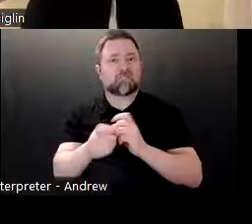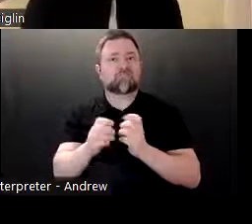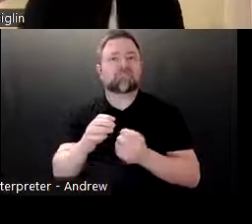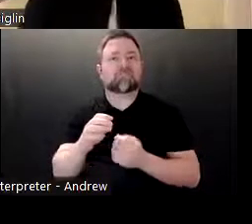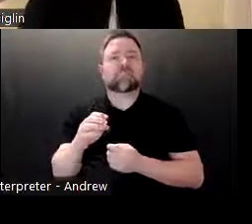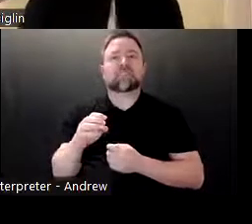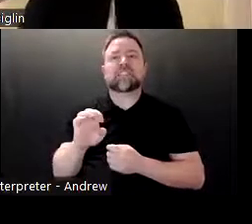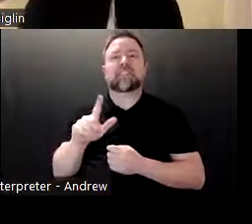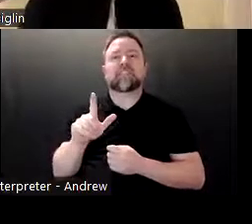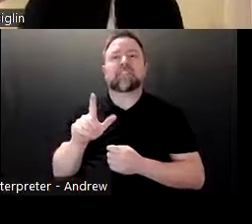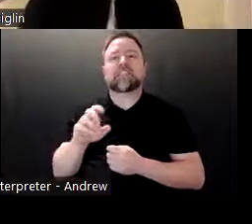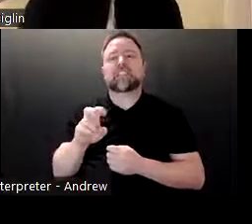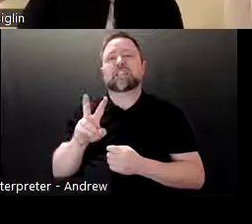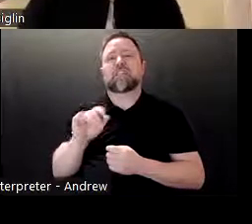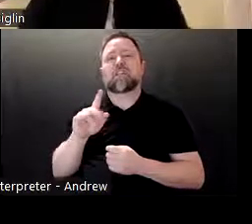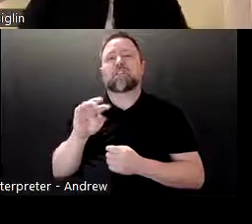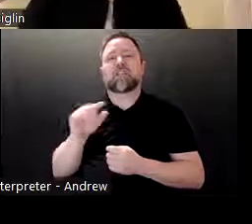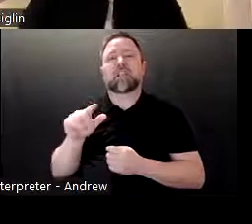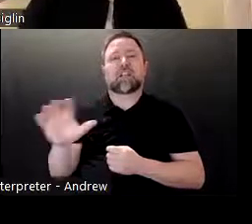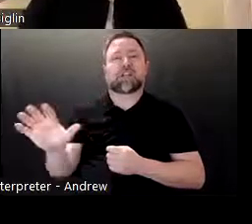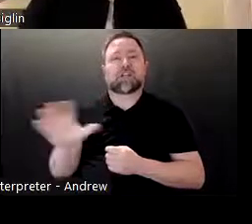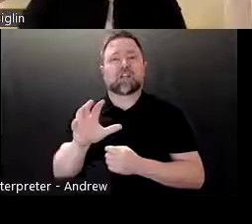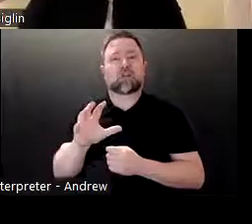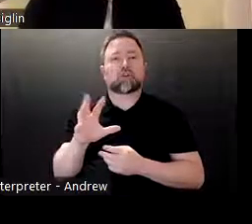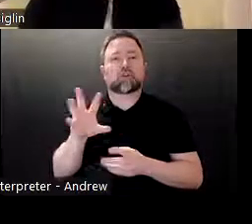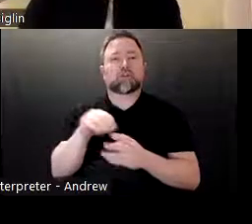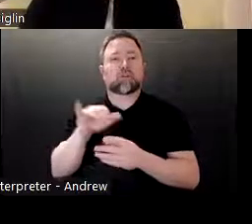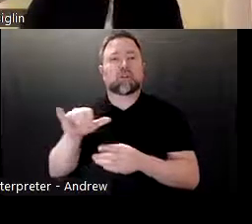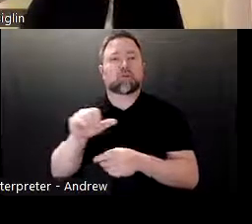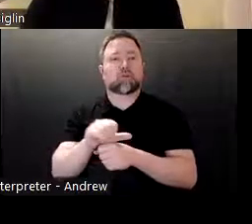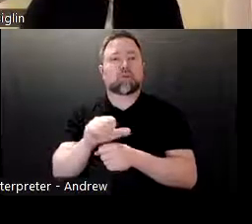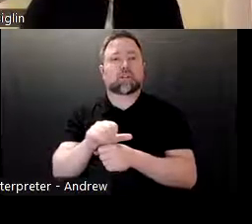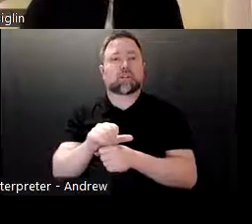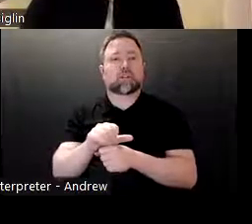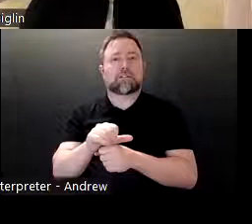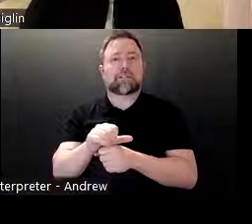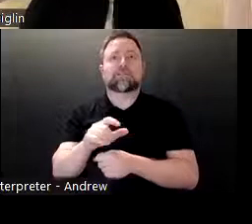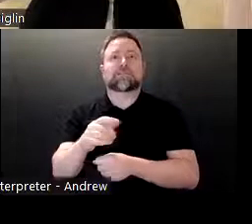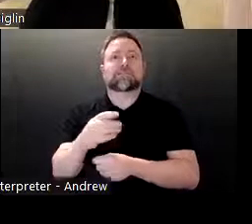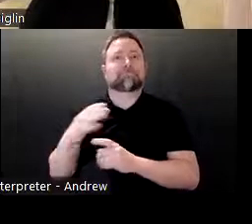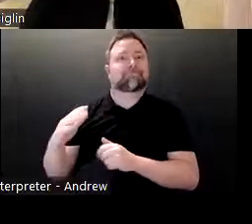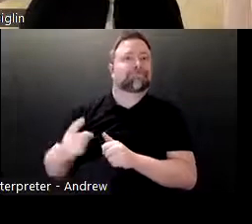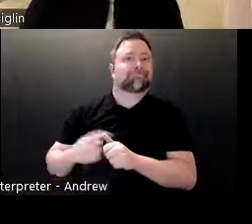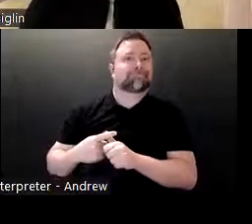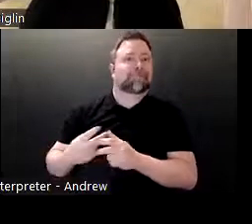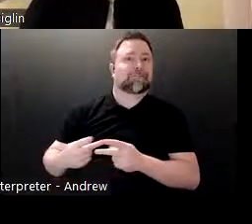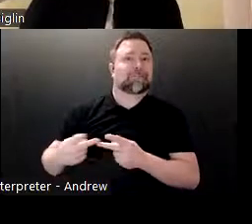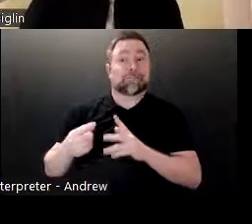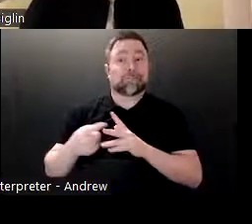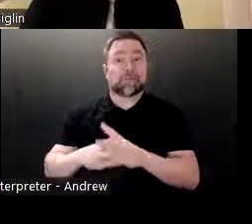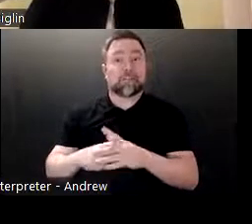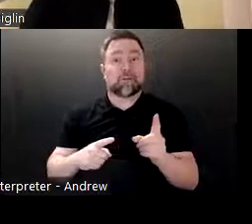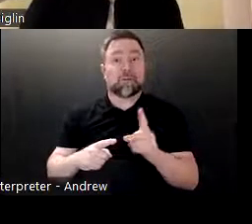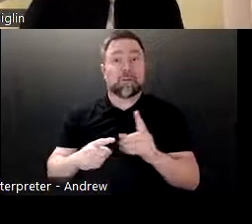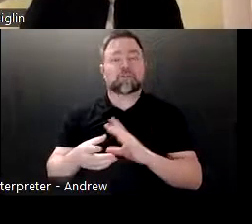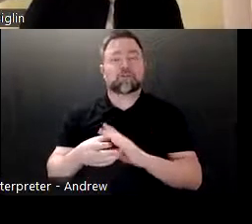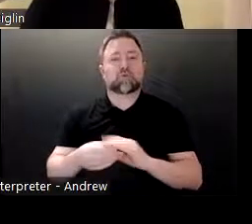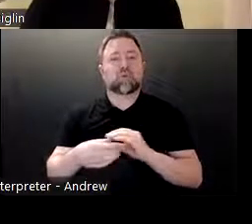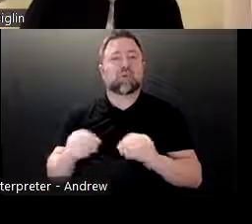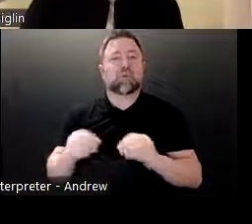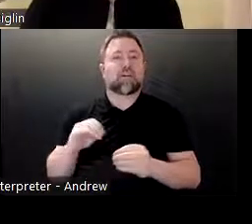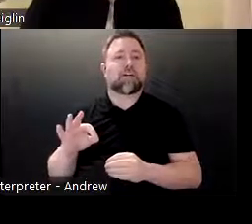James Castle did actually throughout his career. I can think of no better place to begin than with the story of and